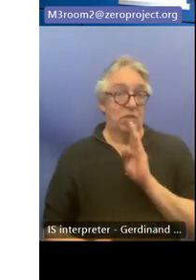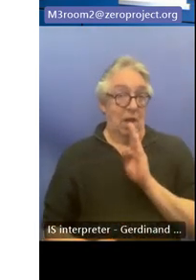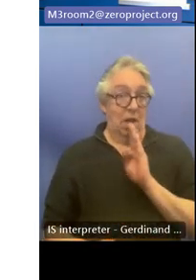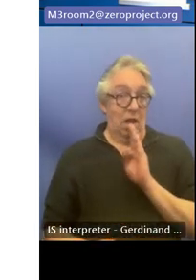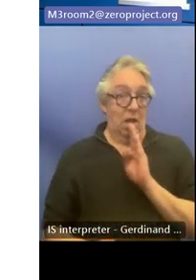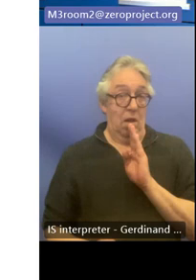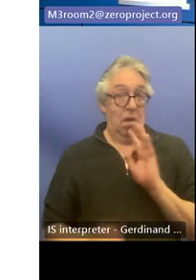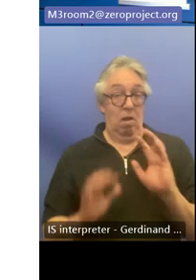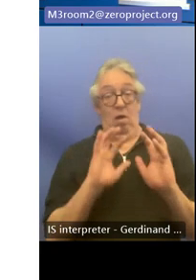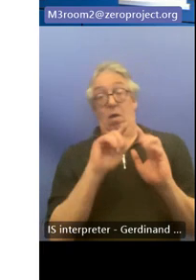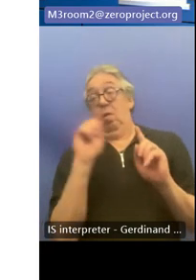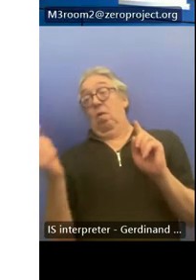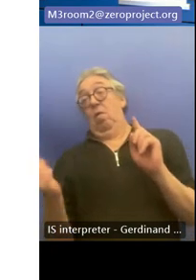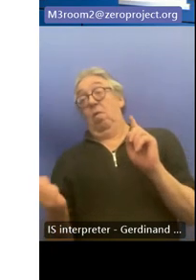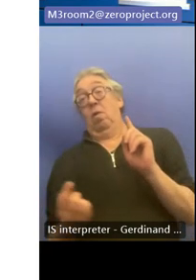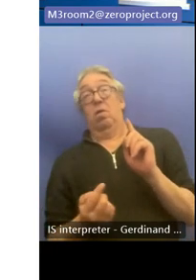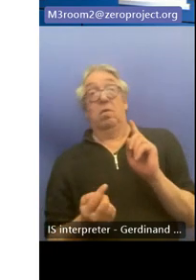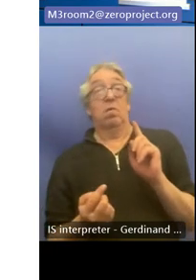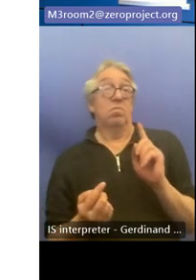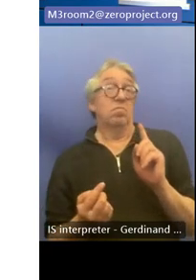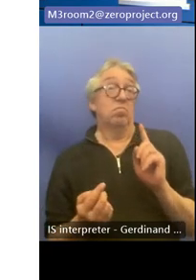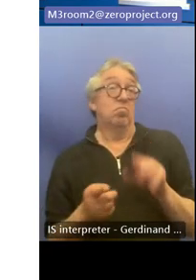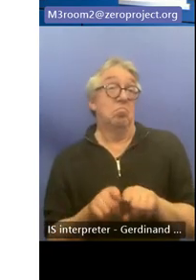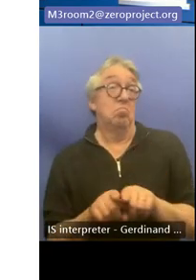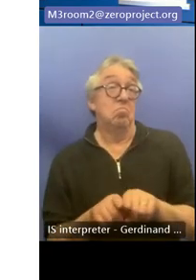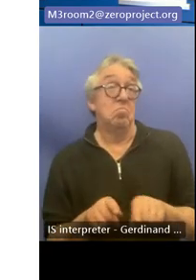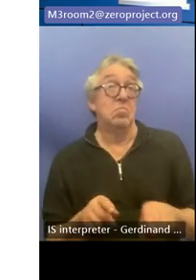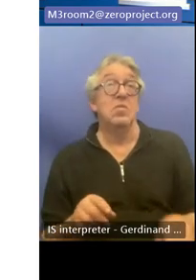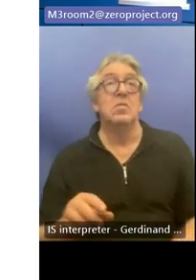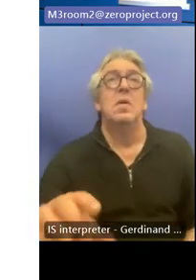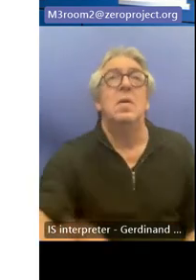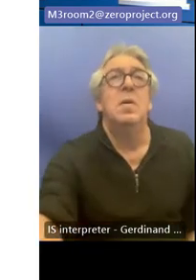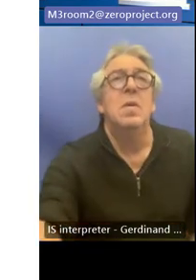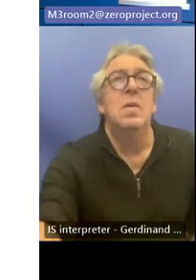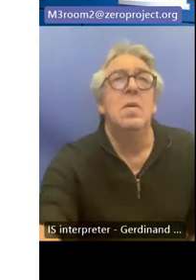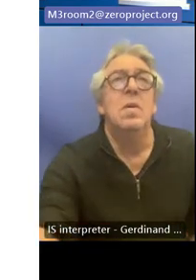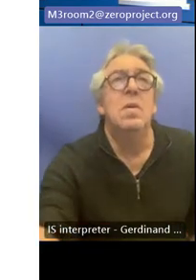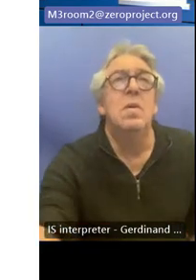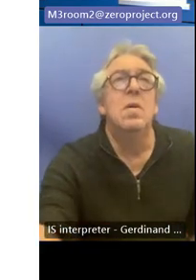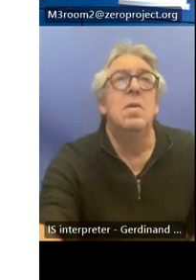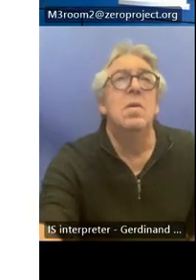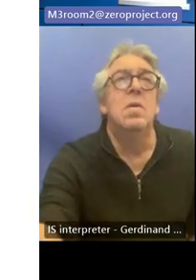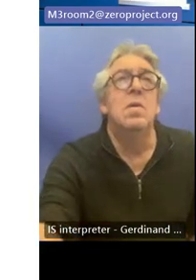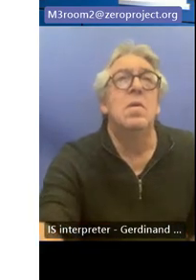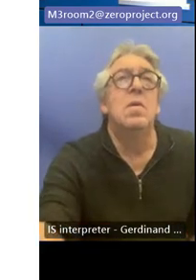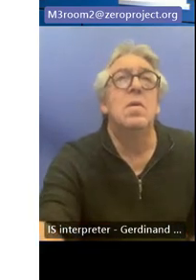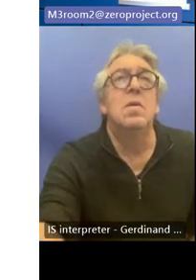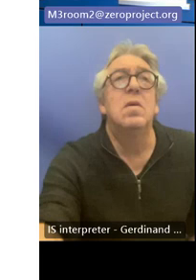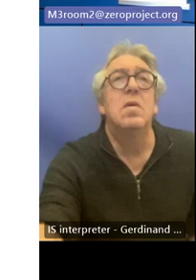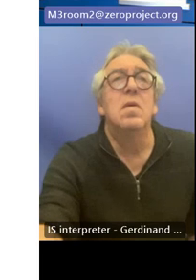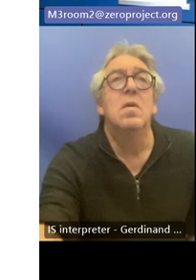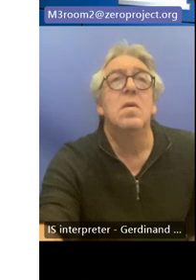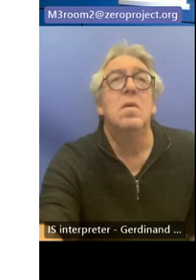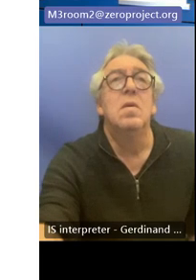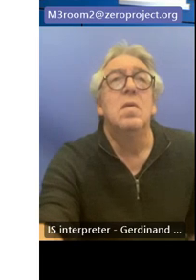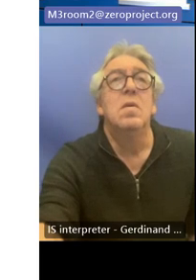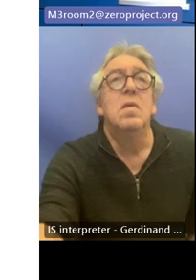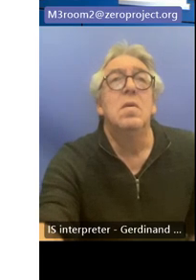example, specific laws and research in the scientific studies. And the two